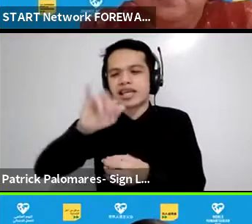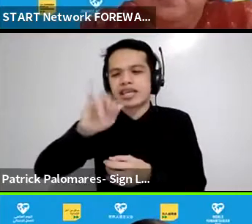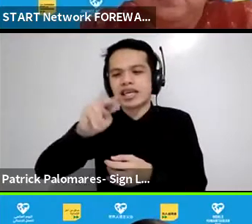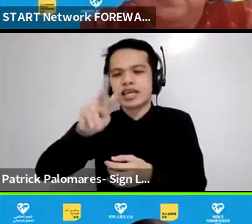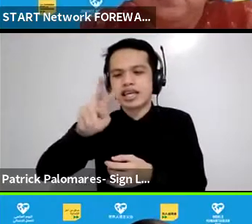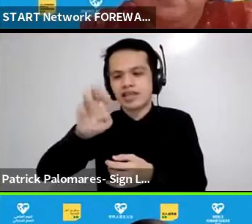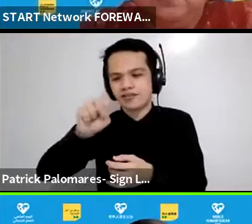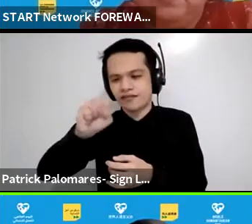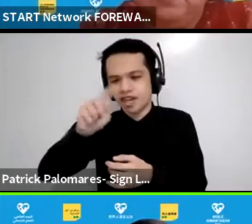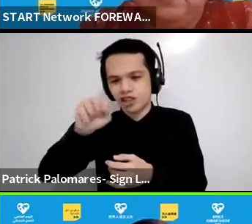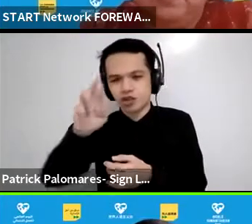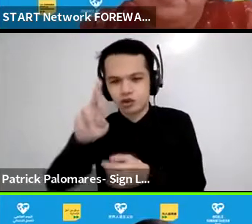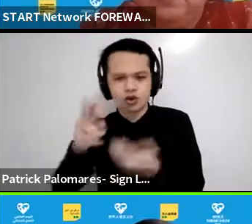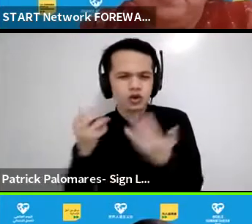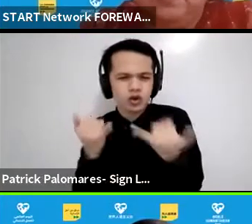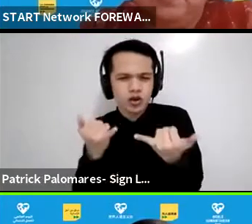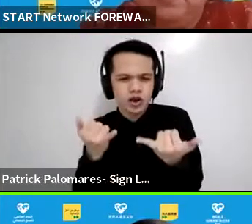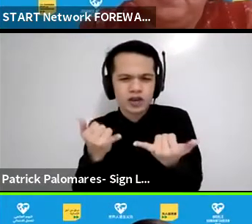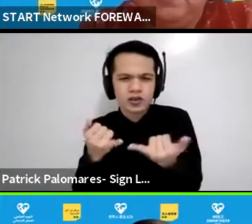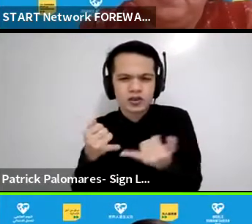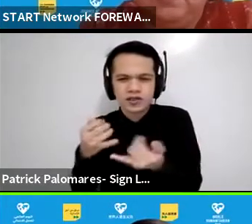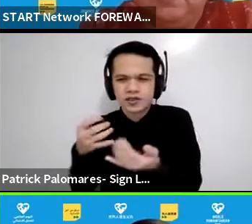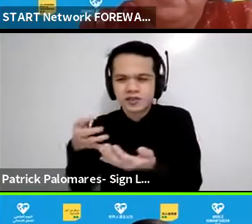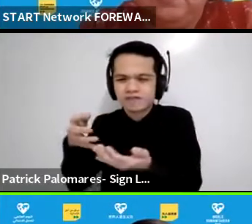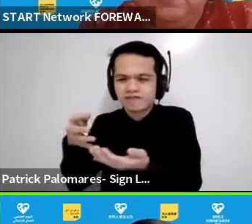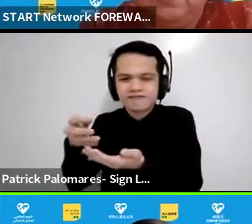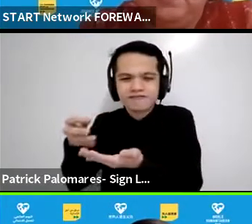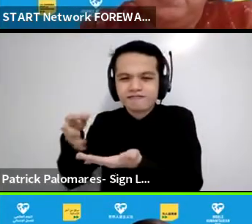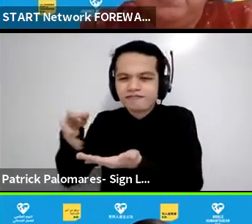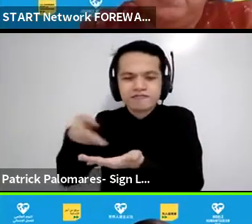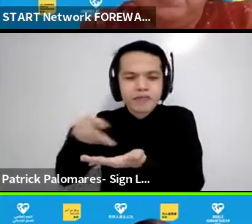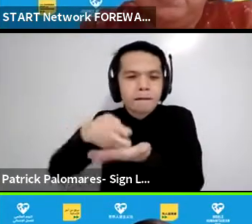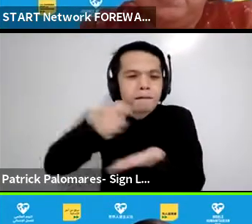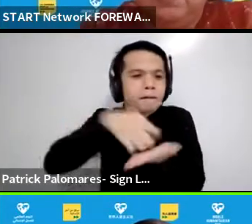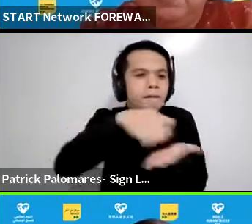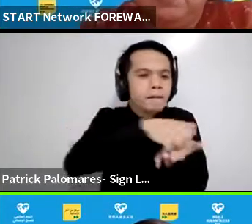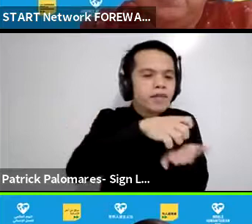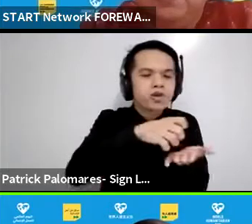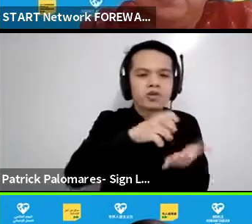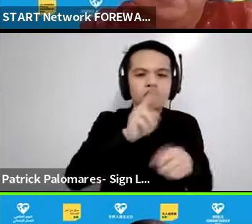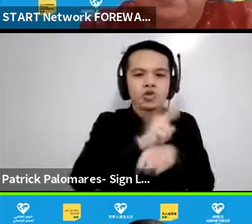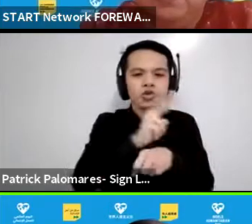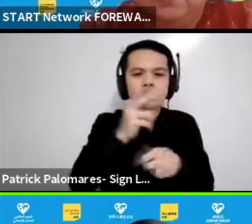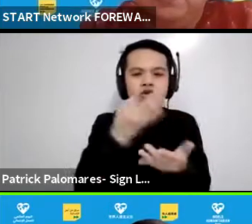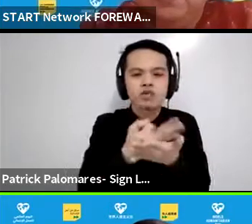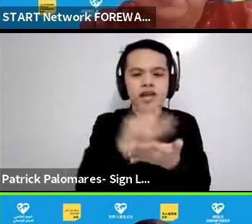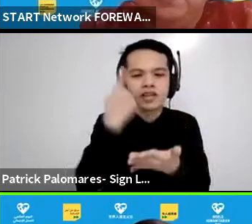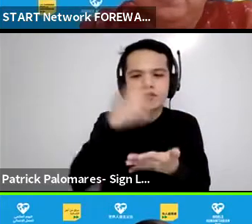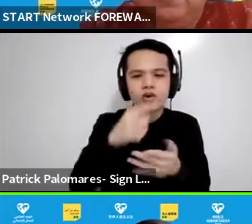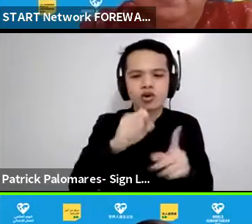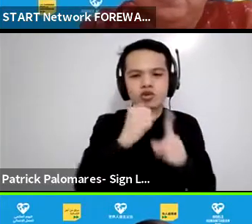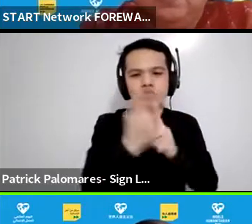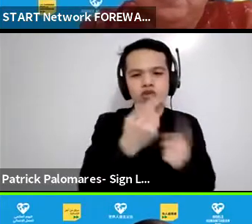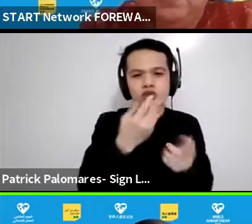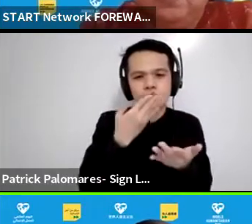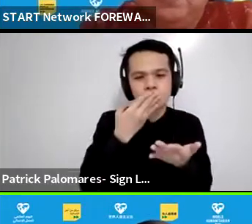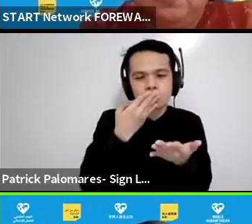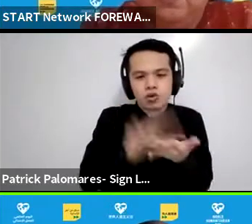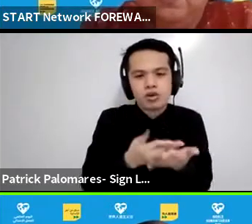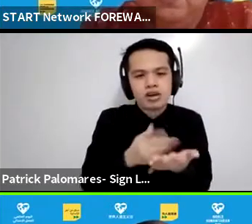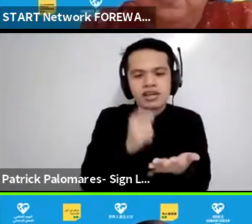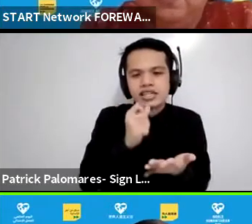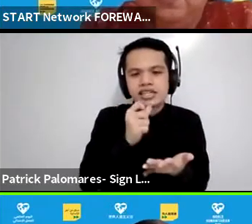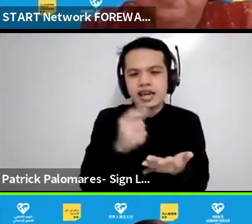earlier, are only putting their money in companies that do social good and not